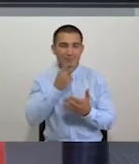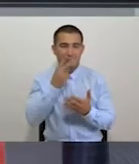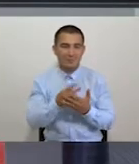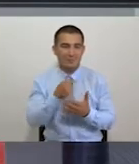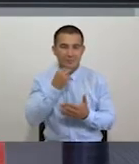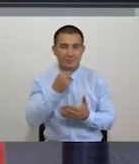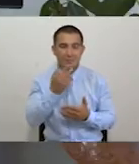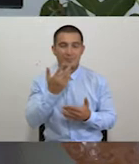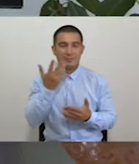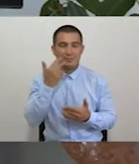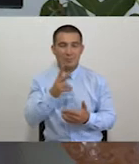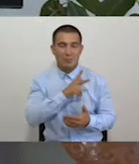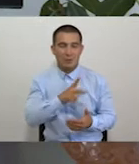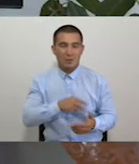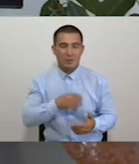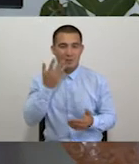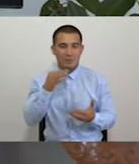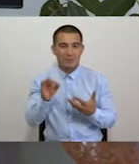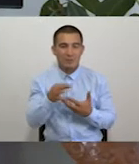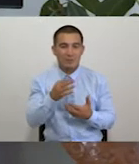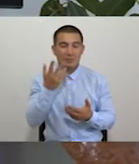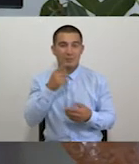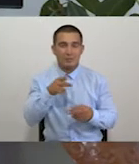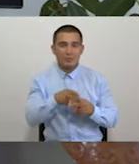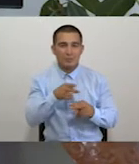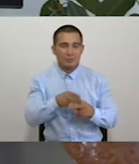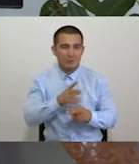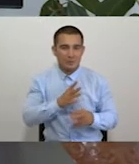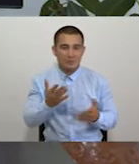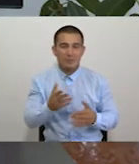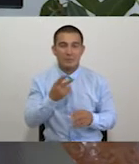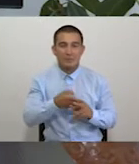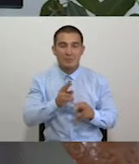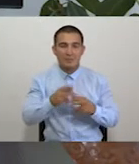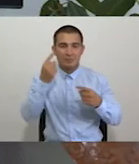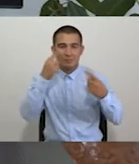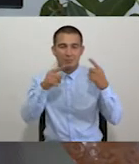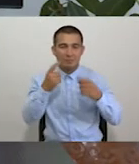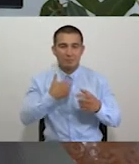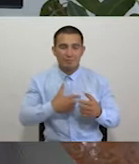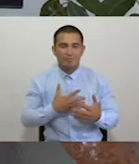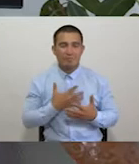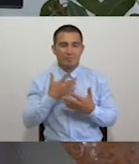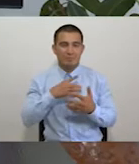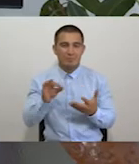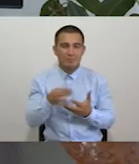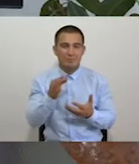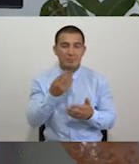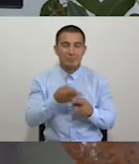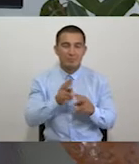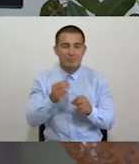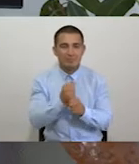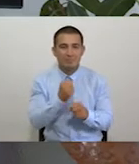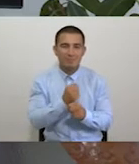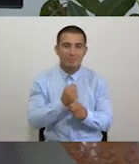paytda aslo unga xalaqit bera ko'rmang. Chunki bu ham ijodiy ishdir. Ijod vaqtida xalaqit bersangiz, uning